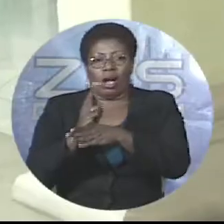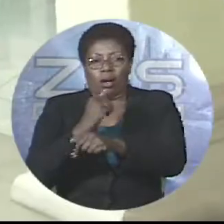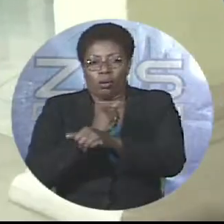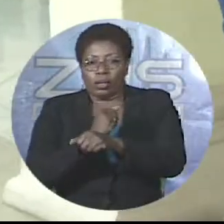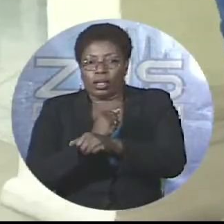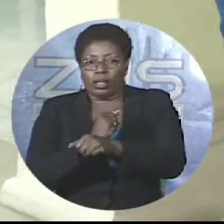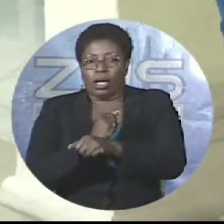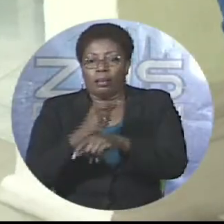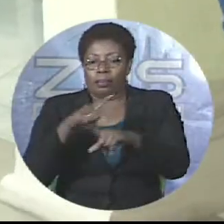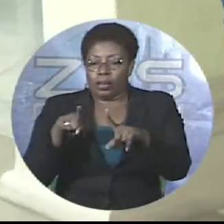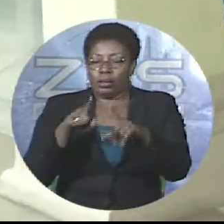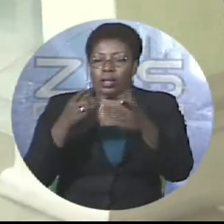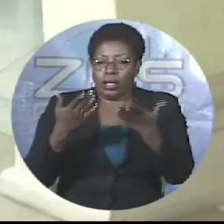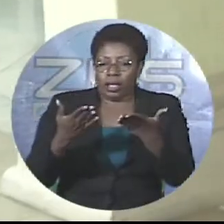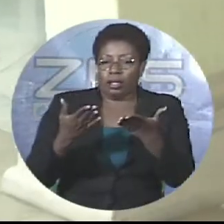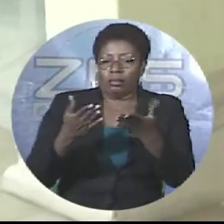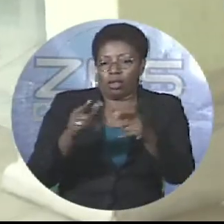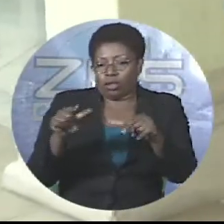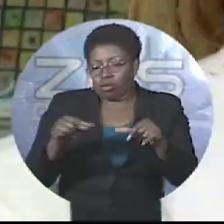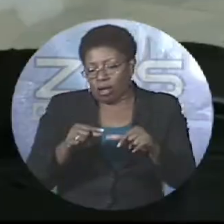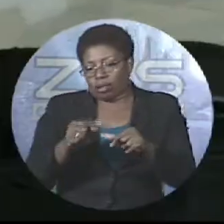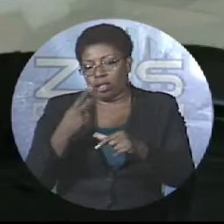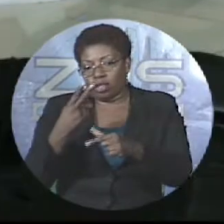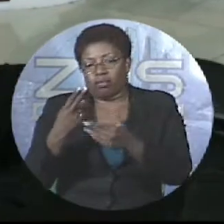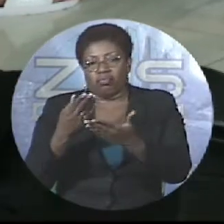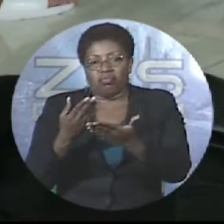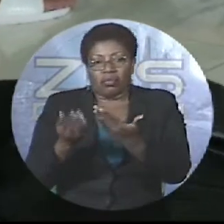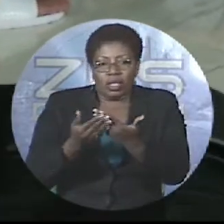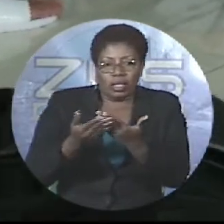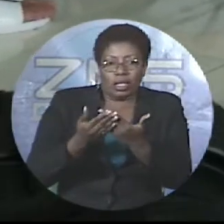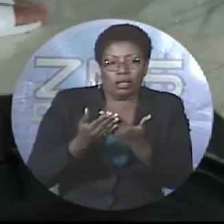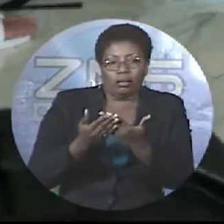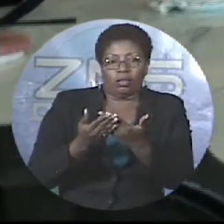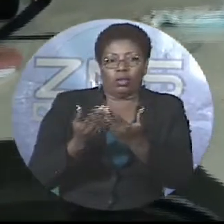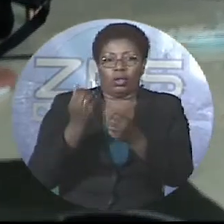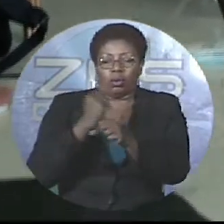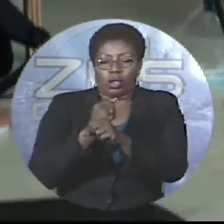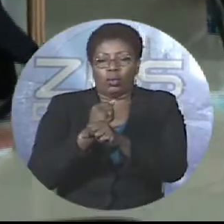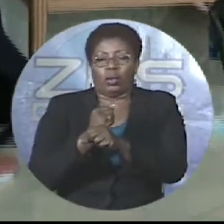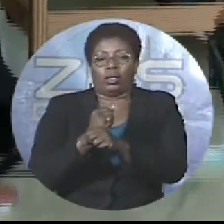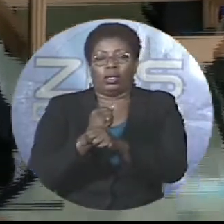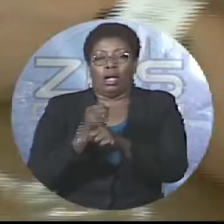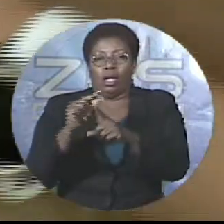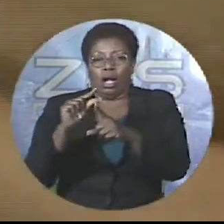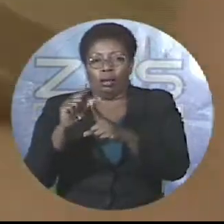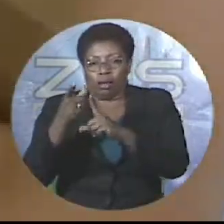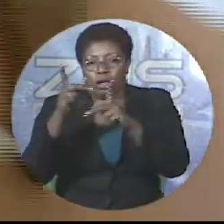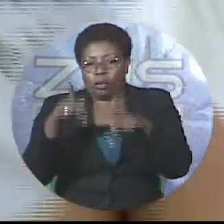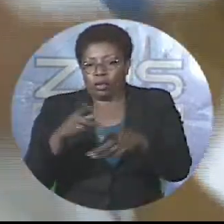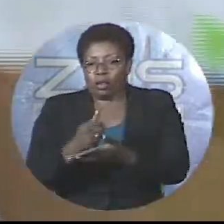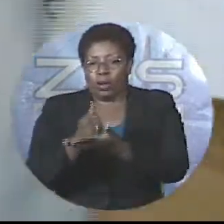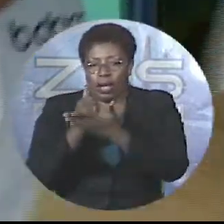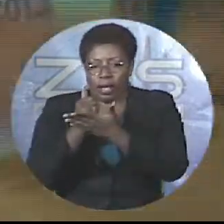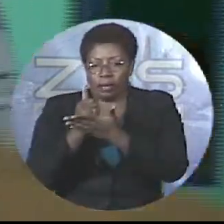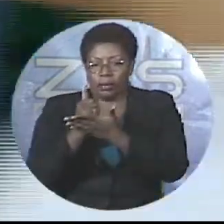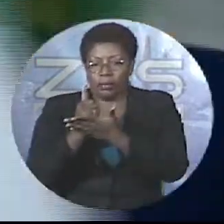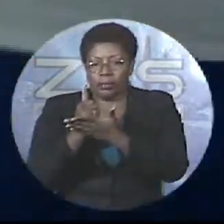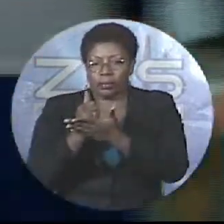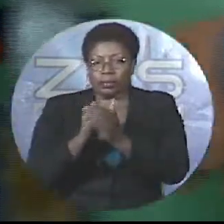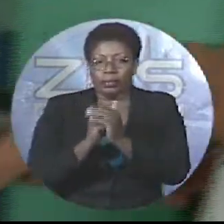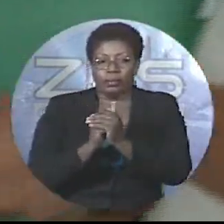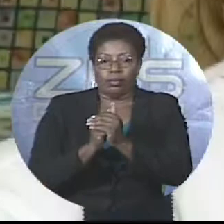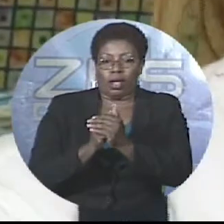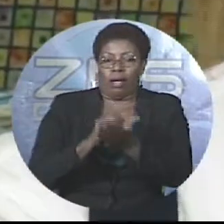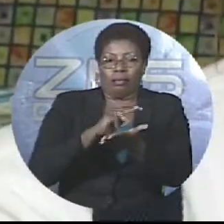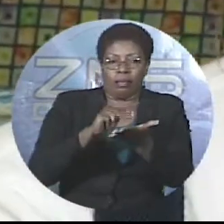guess. But now that we're on the ground, things are a lot easier. We are working with a number of local suppliers where we've procured all our stationary